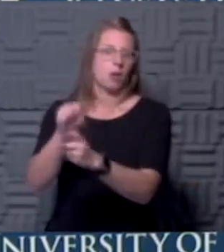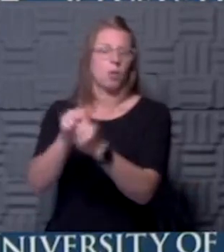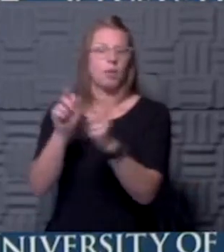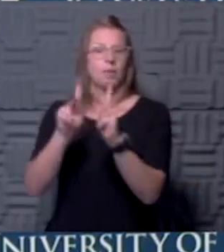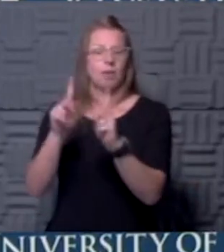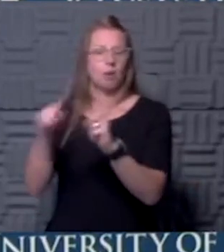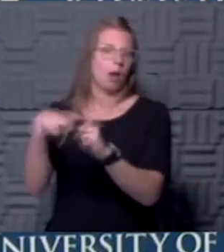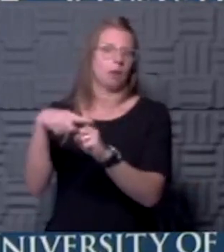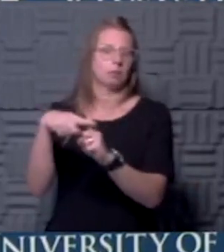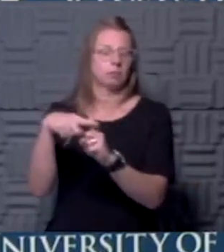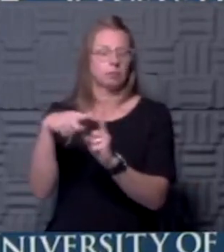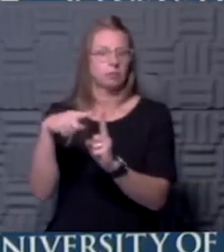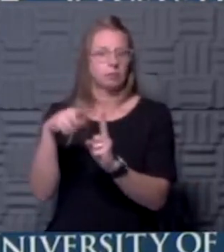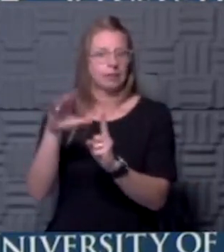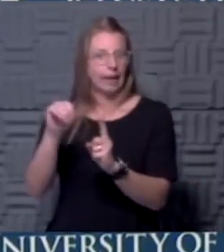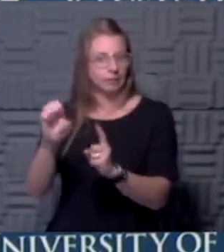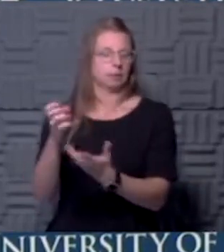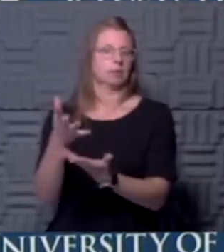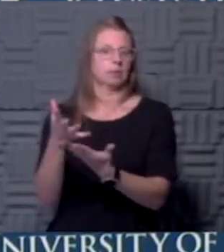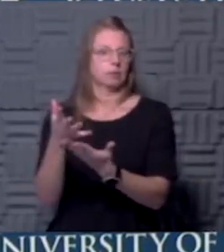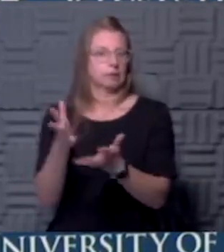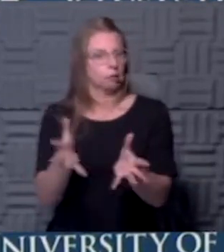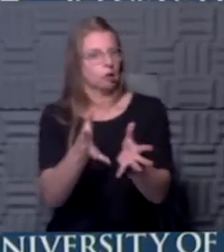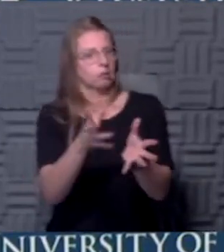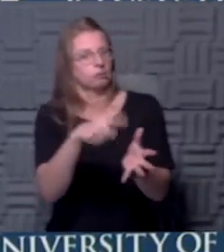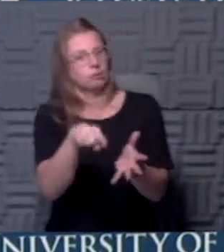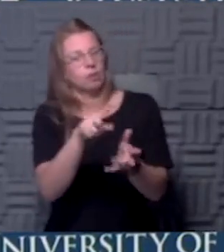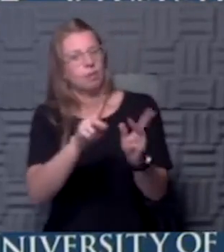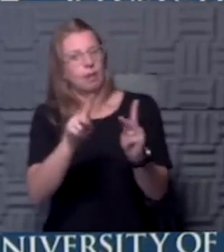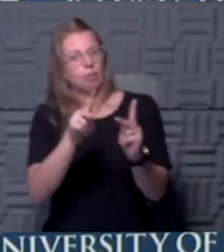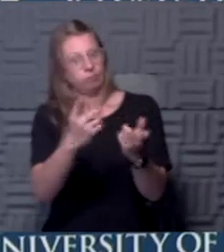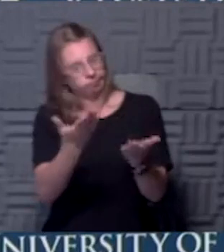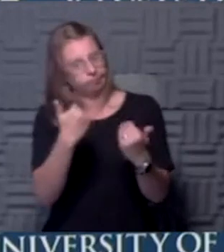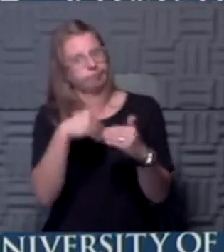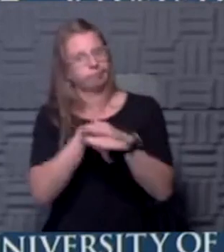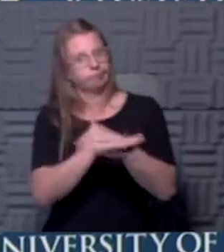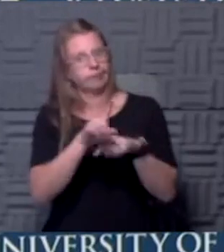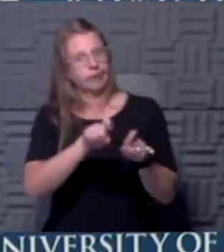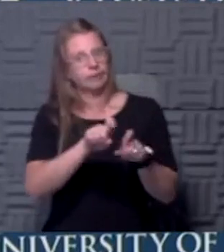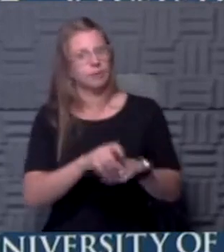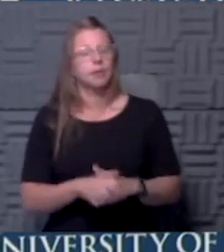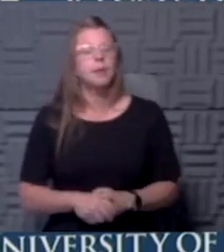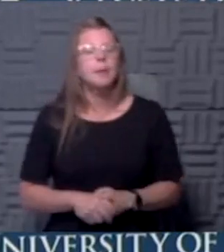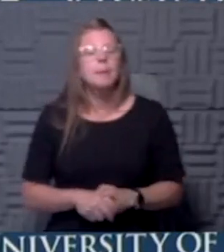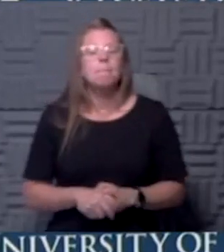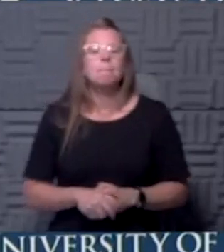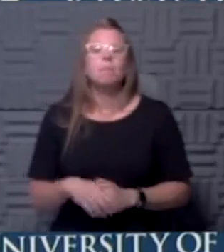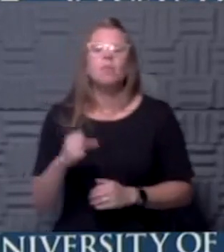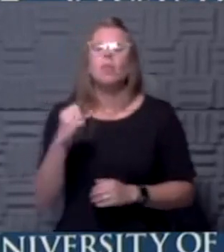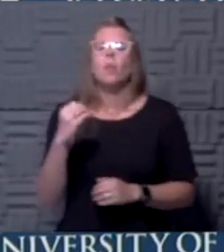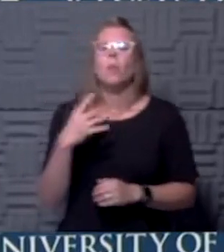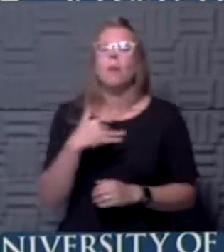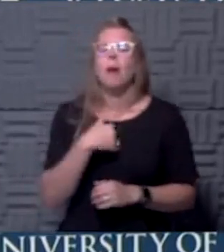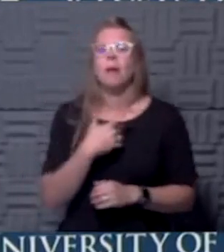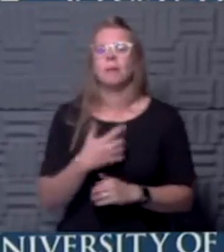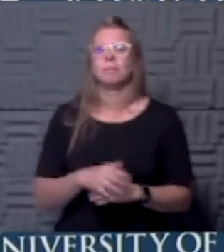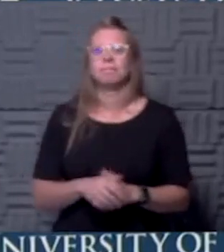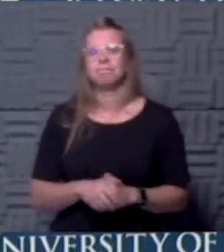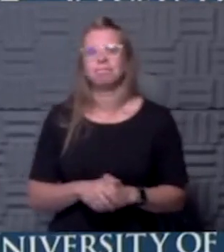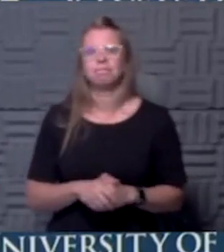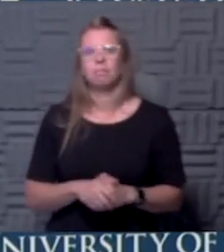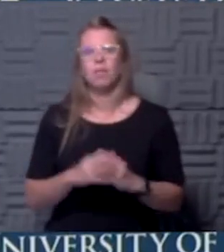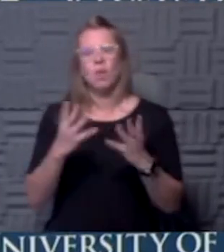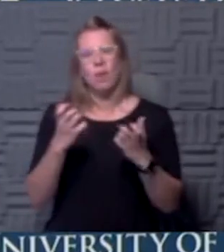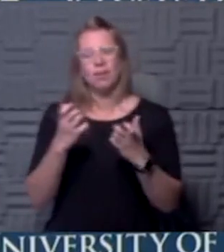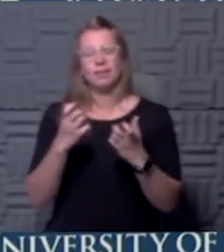positive cases, and then to encourage those people to come get tested. So I just want to say, if you